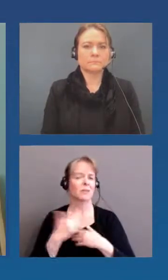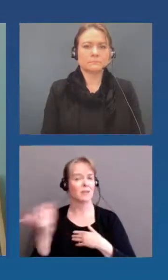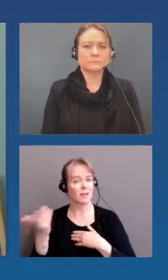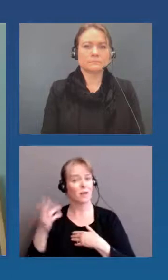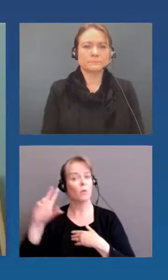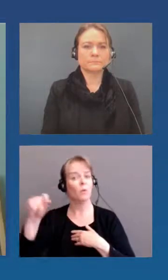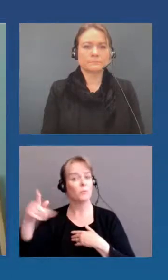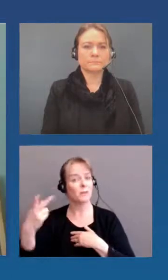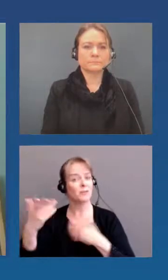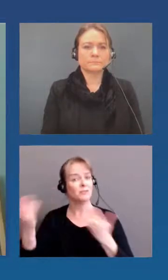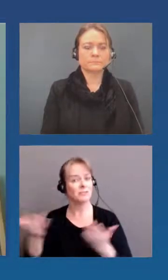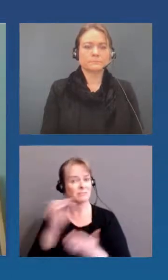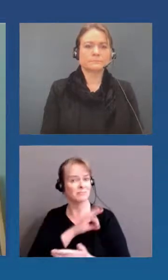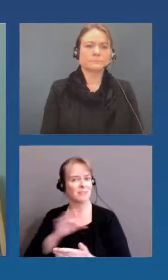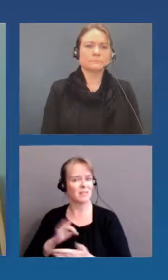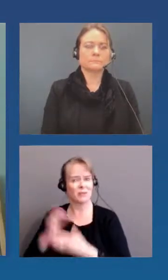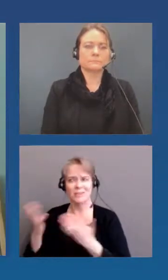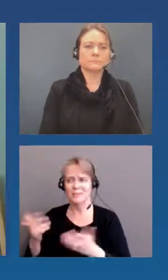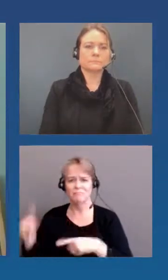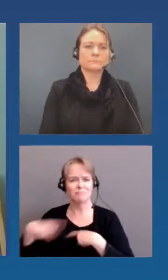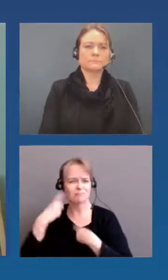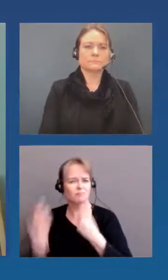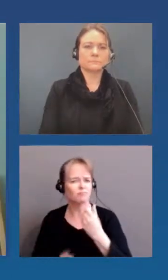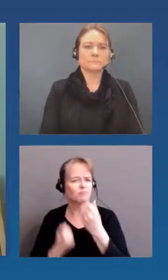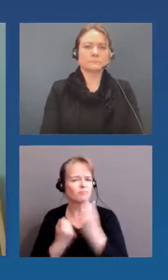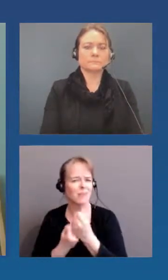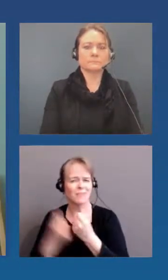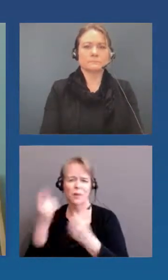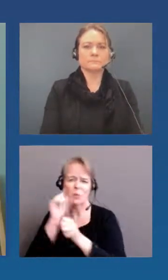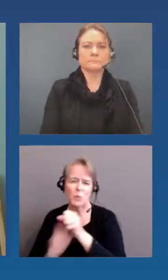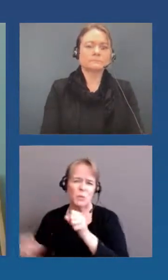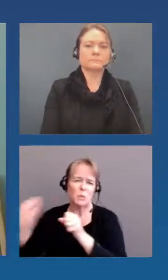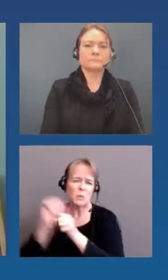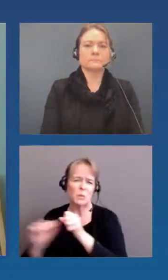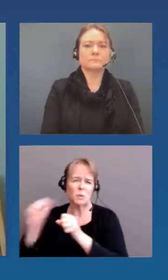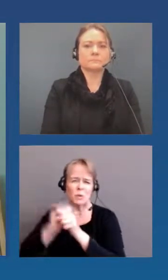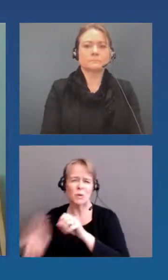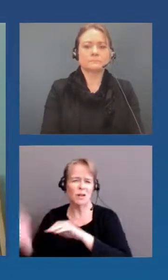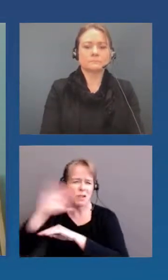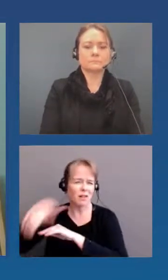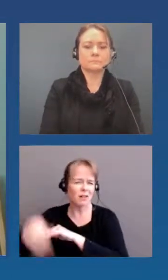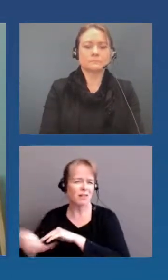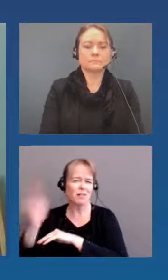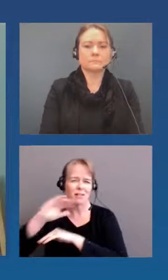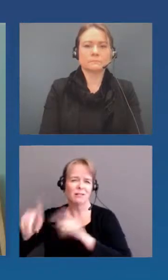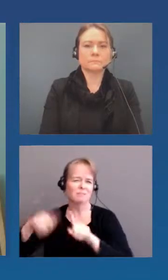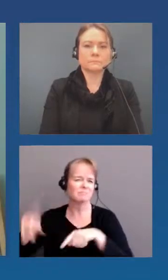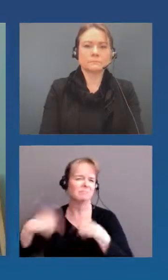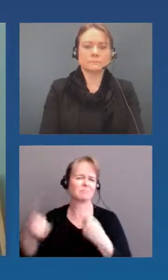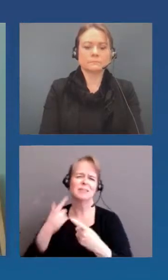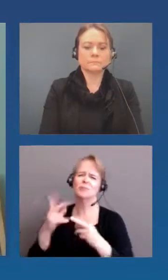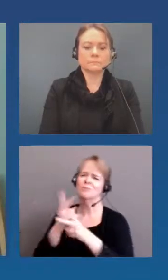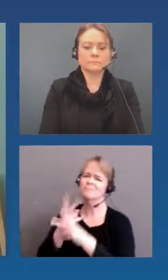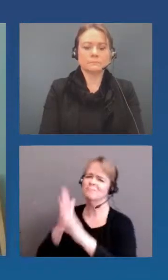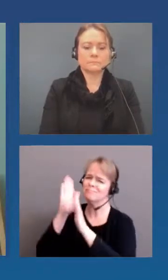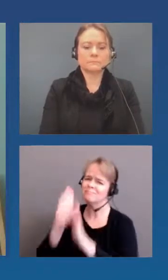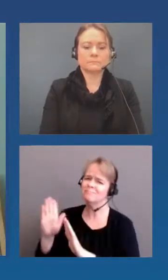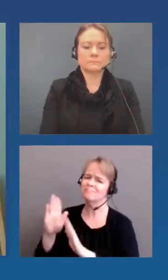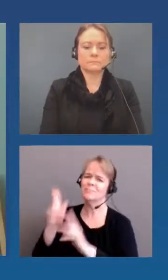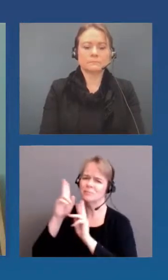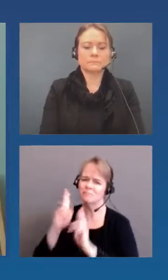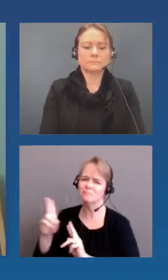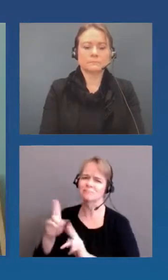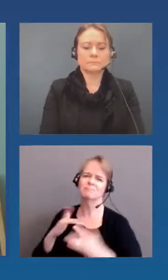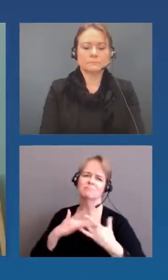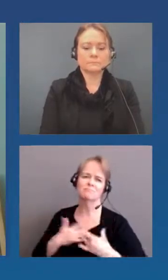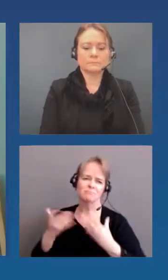been working tirelessly throughout the pandemic. Please treat them with kindness, patience, and respect as they carry out their duties.